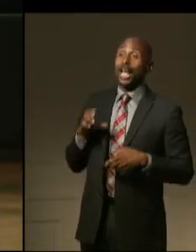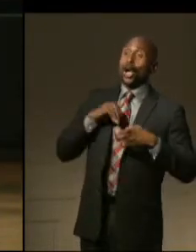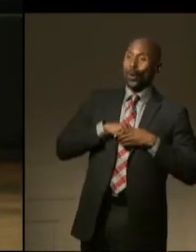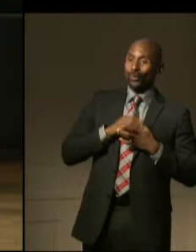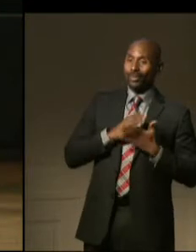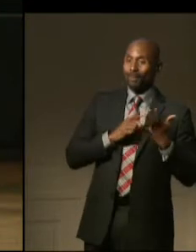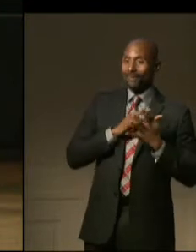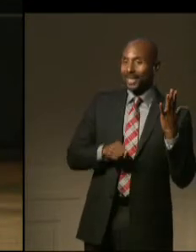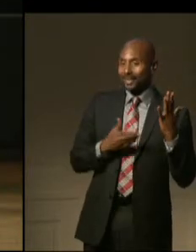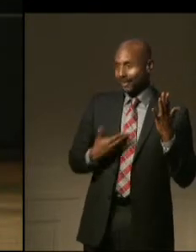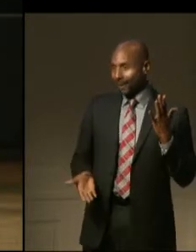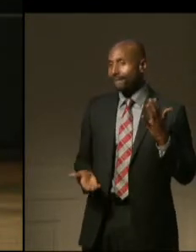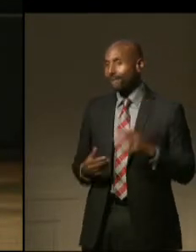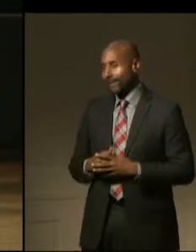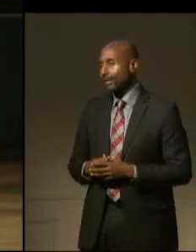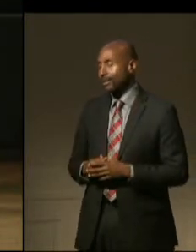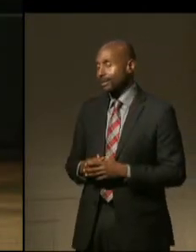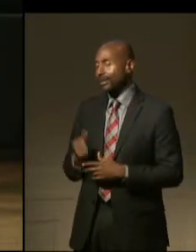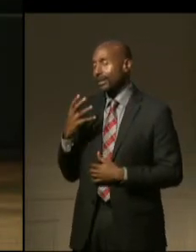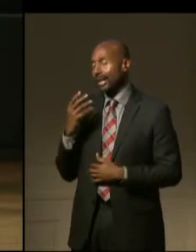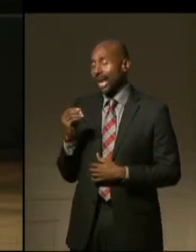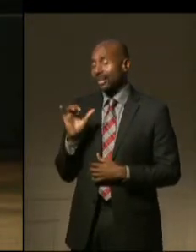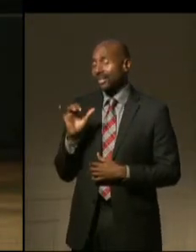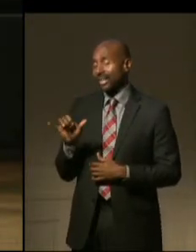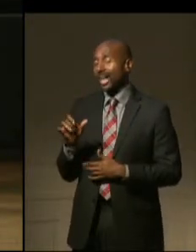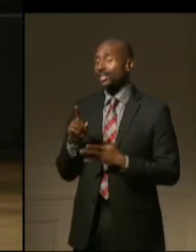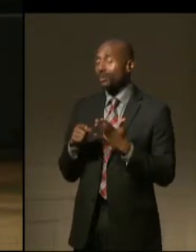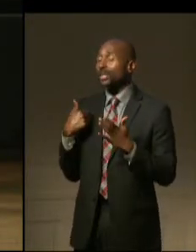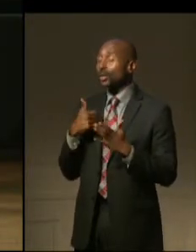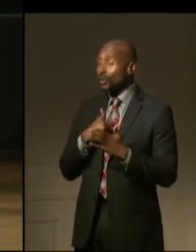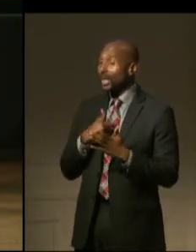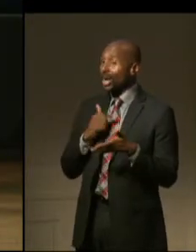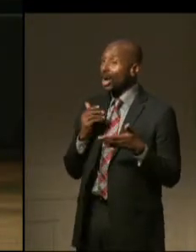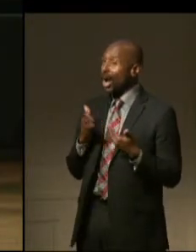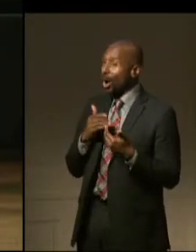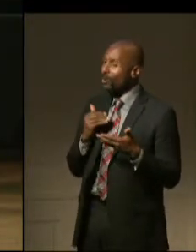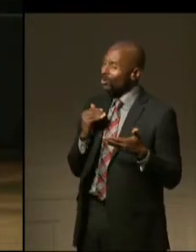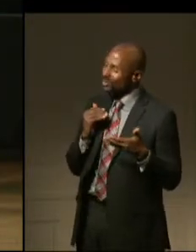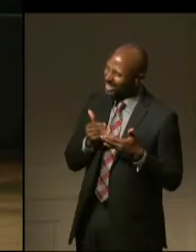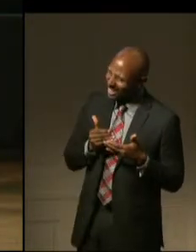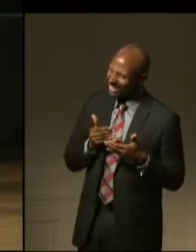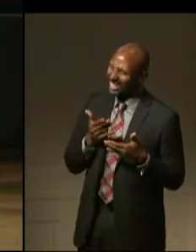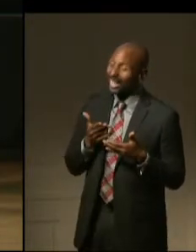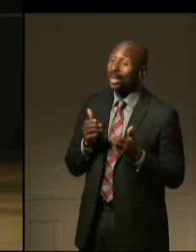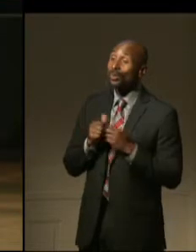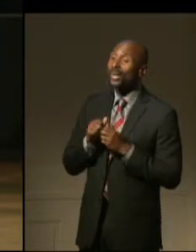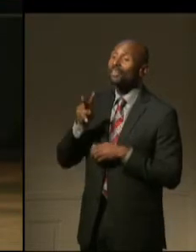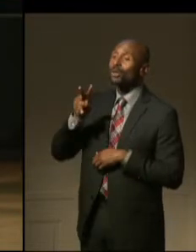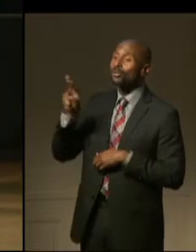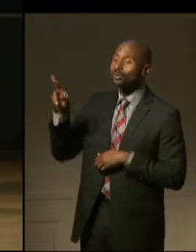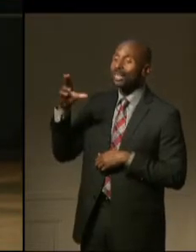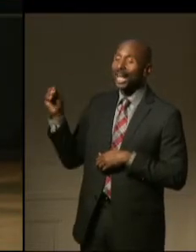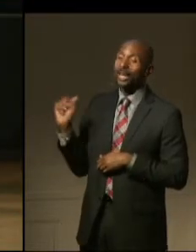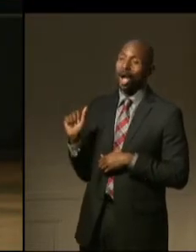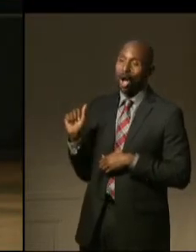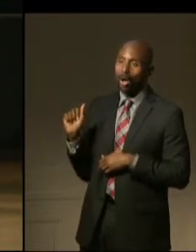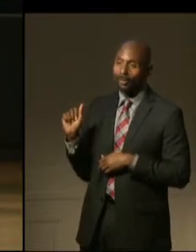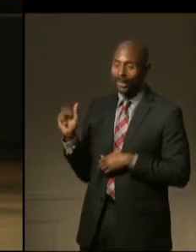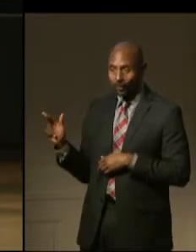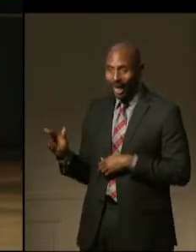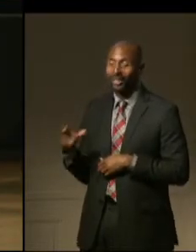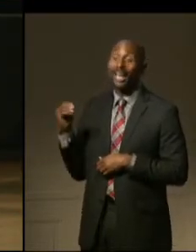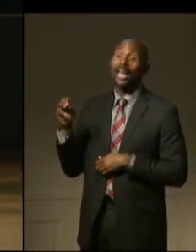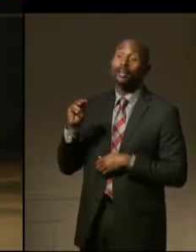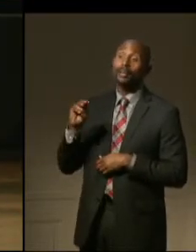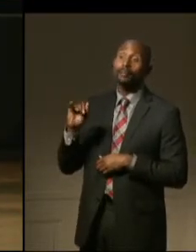stuff. And that's what we're on the verge of with virtual reality and augmented and mixed reality,